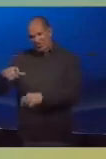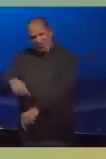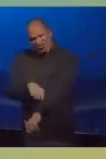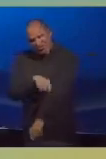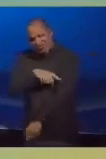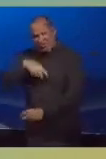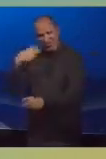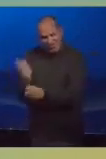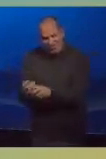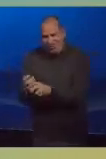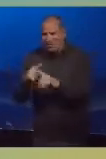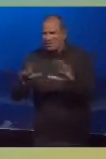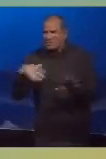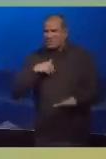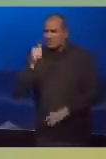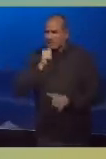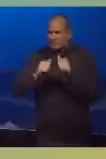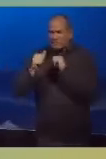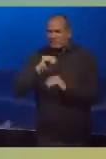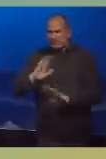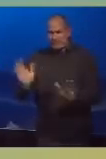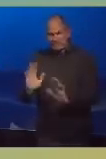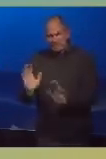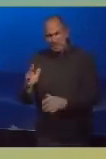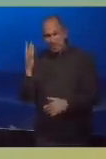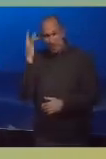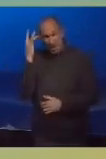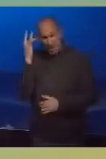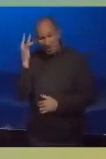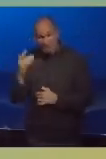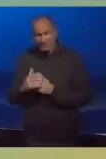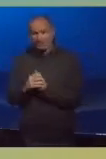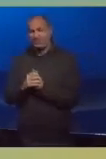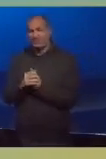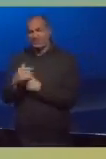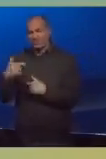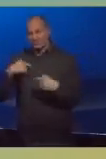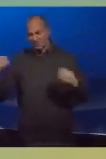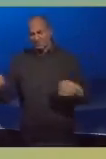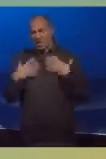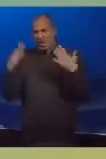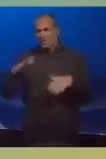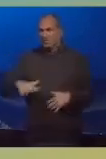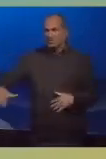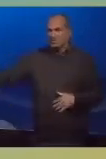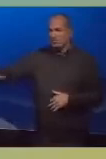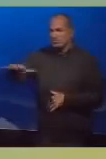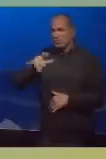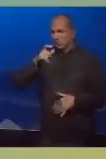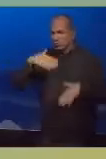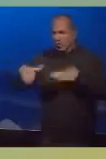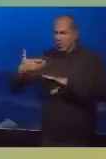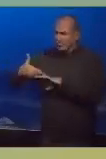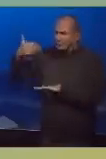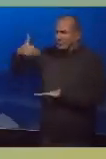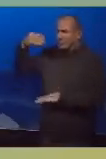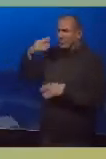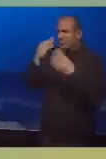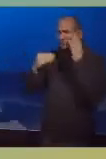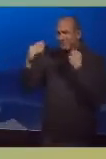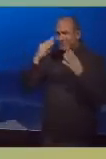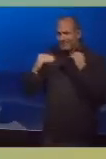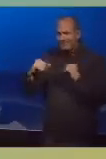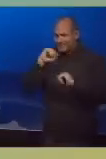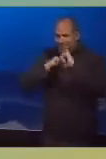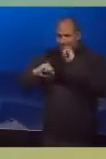because we are inspired by those who have walked before us, those who have held the beacon of audacious hope high in the